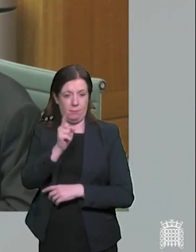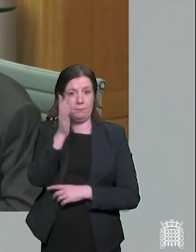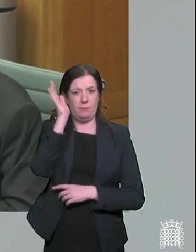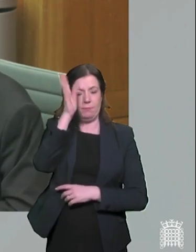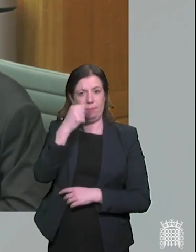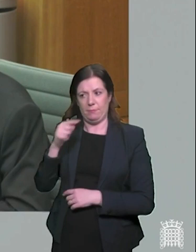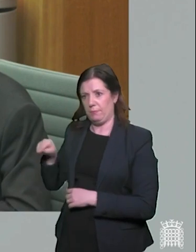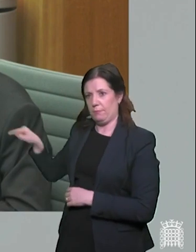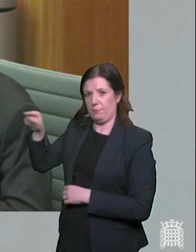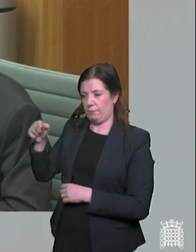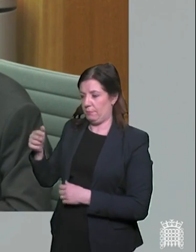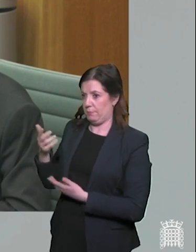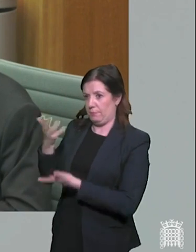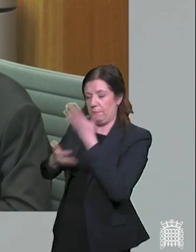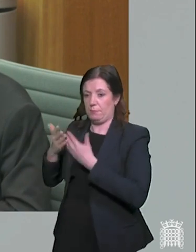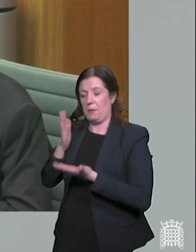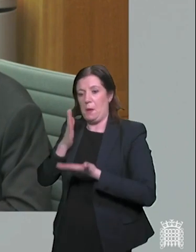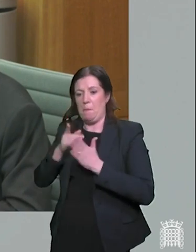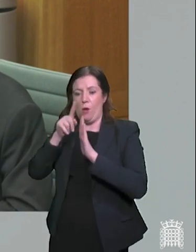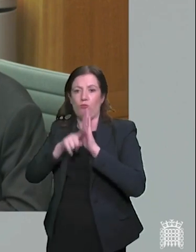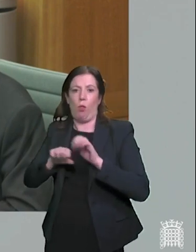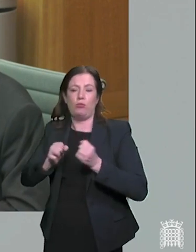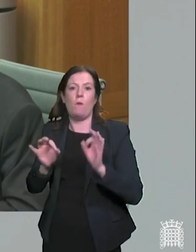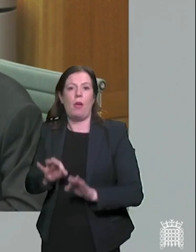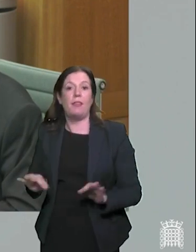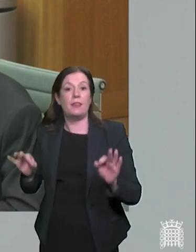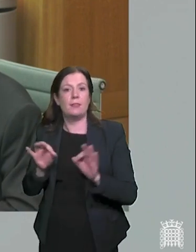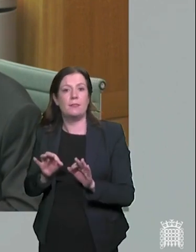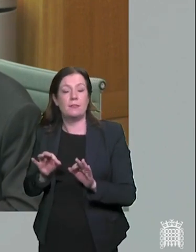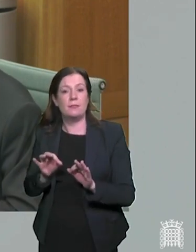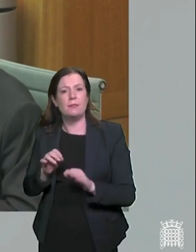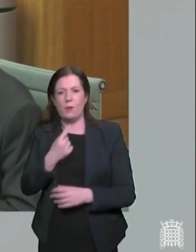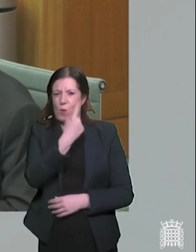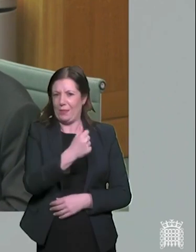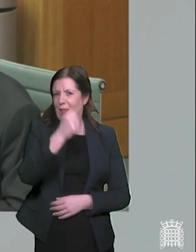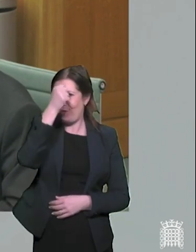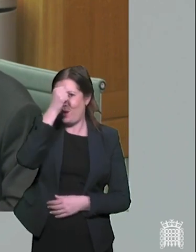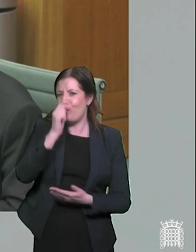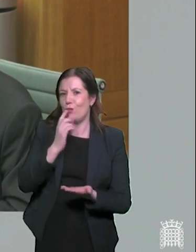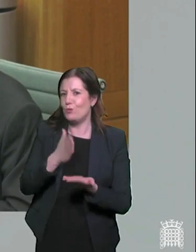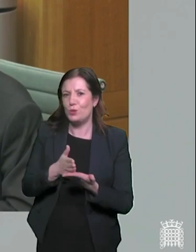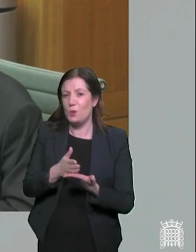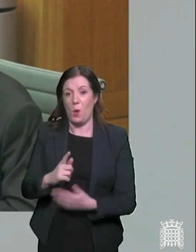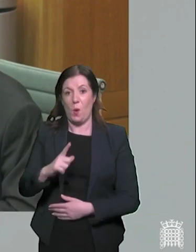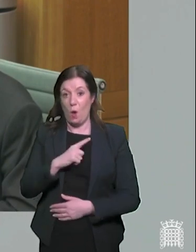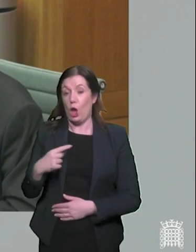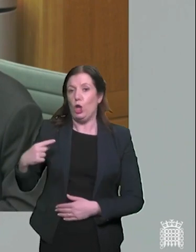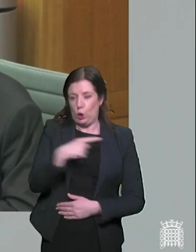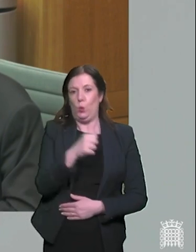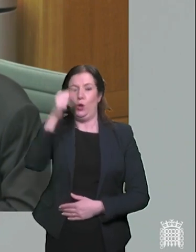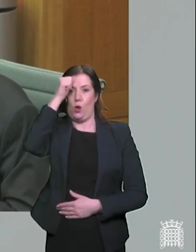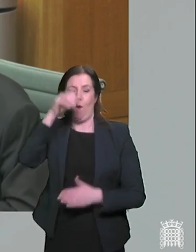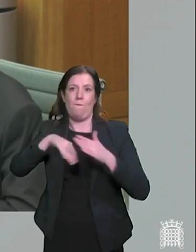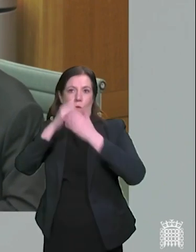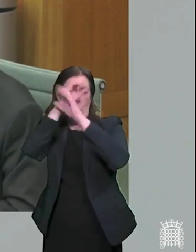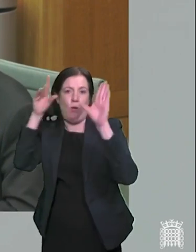that no rules had been broken when you knew that that was not the case, because you knew what the rules were? You